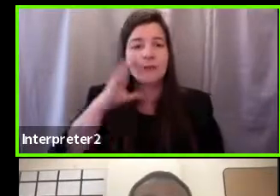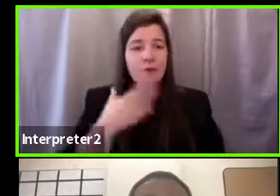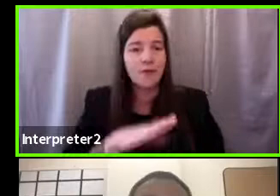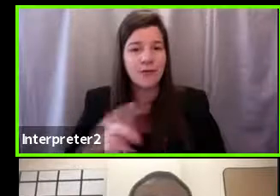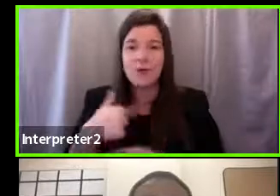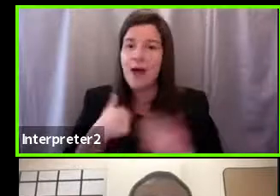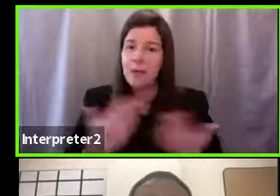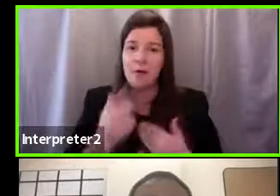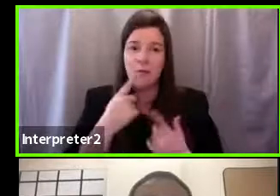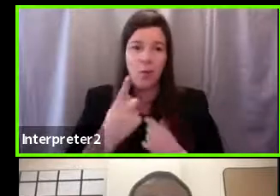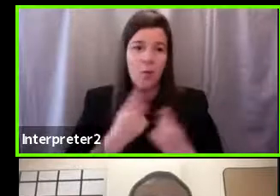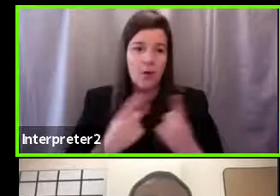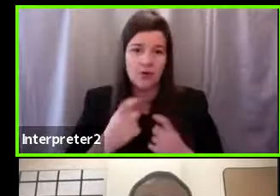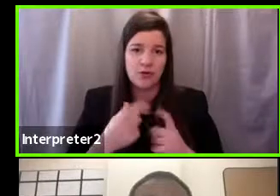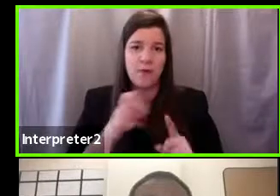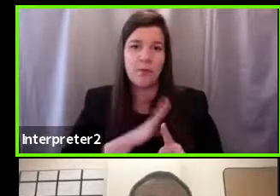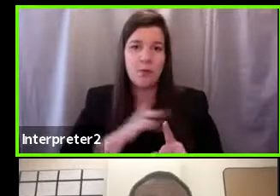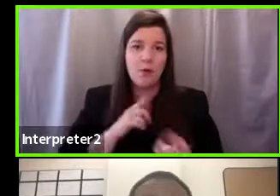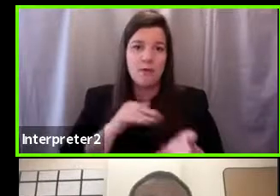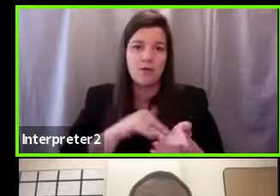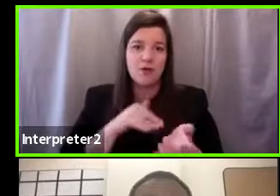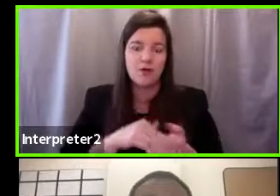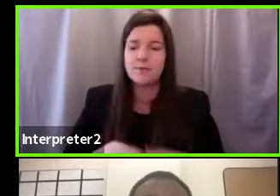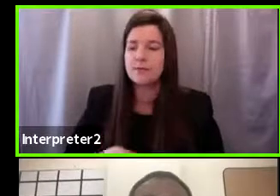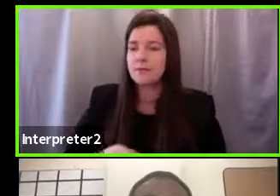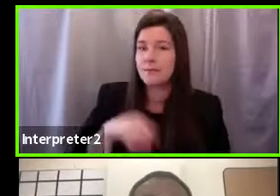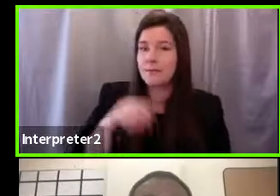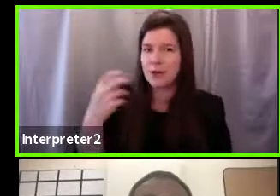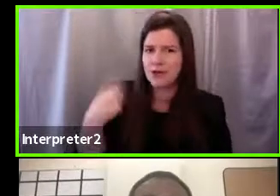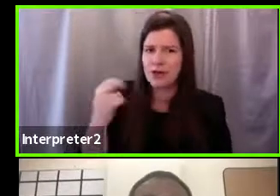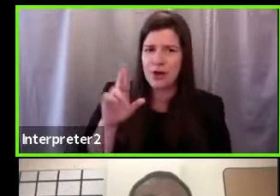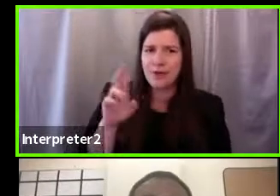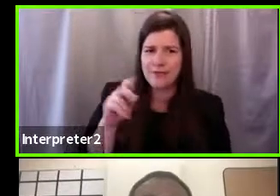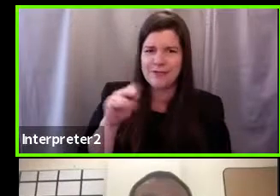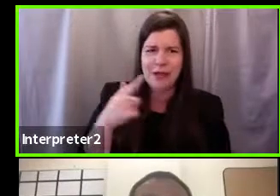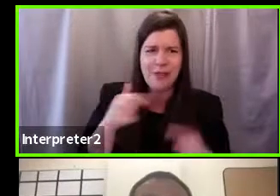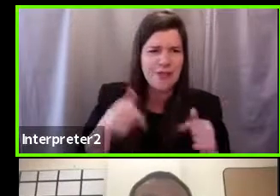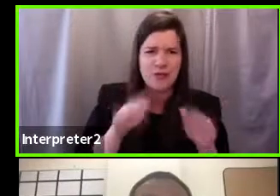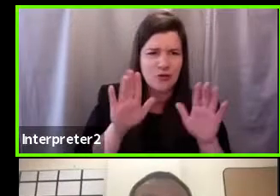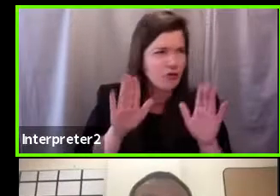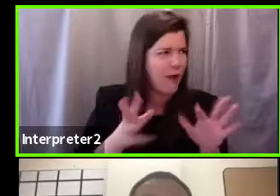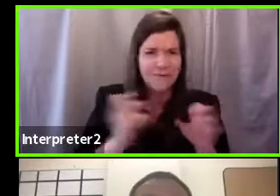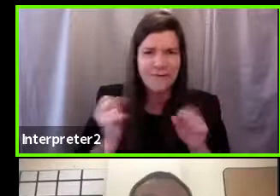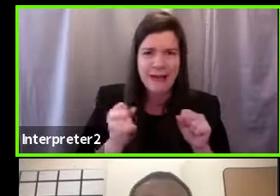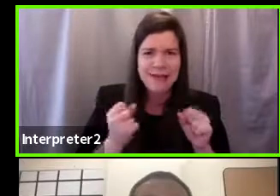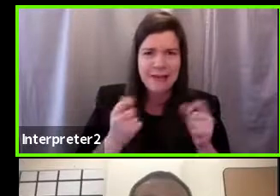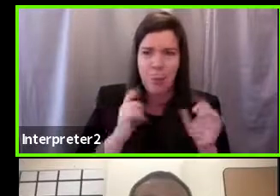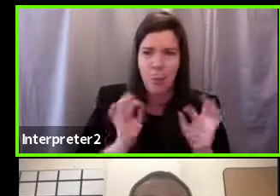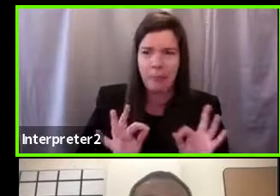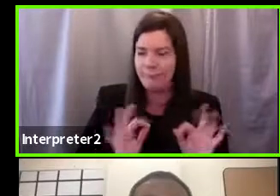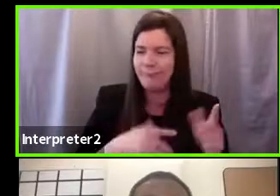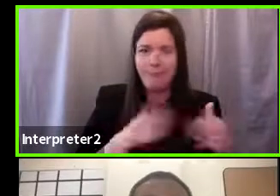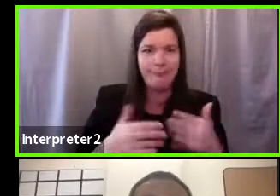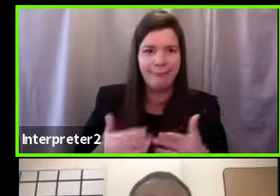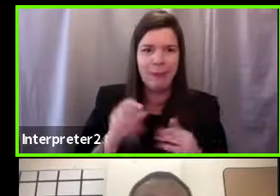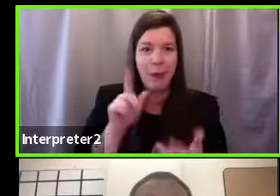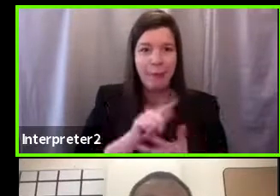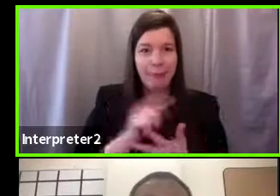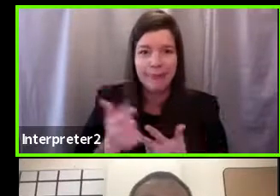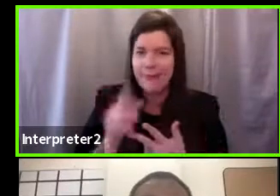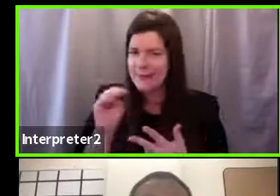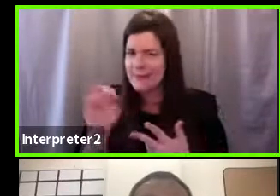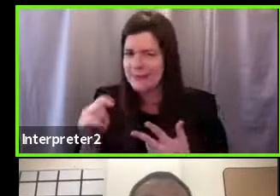for questions. Okay, this is going along swimmingly. Ms. Smith has already spoken. All right, so for